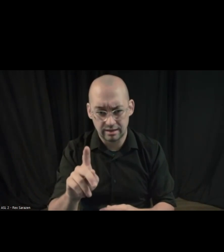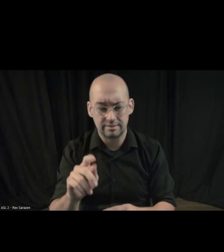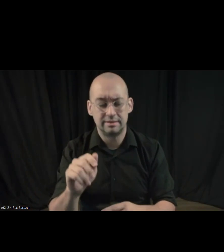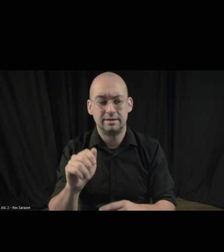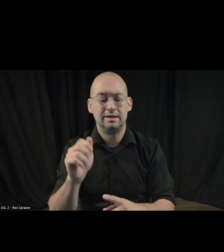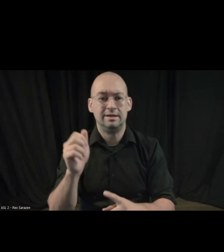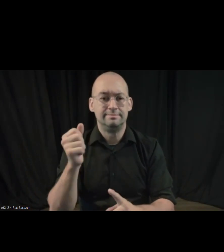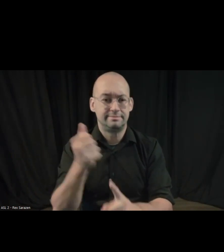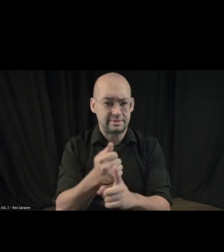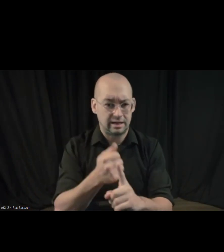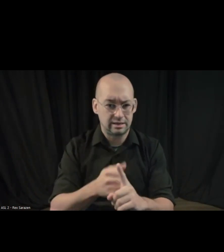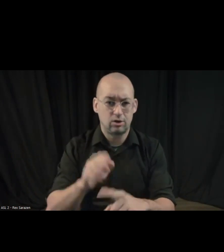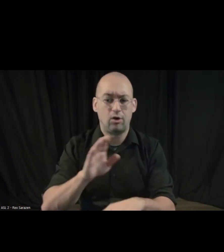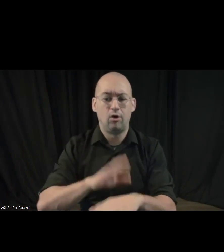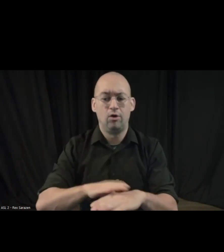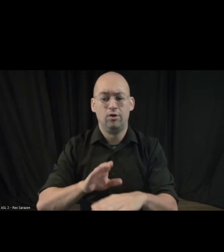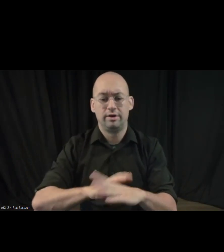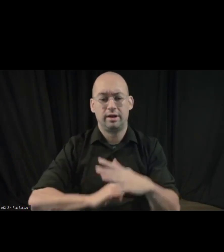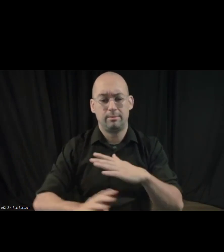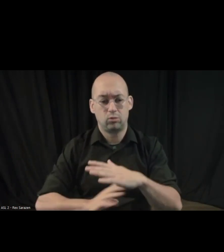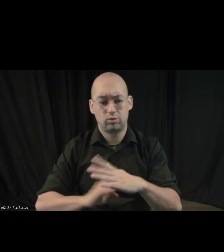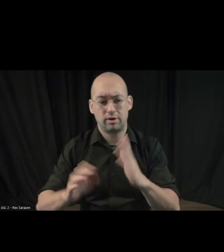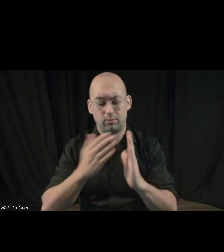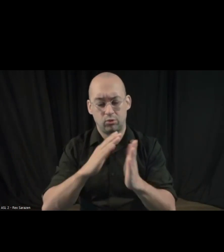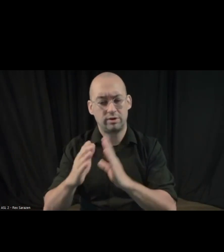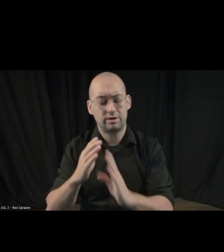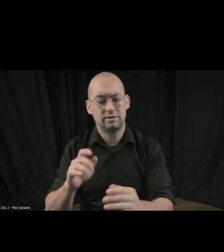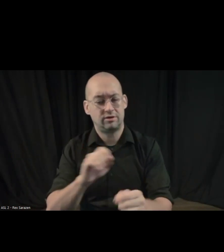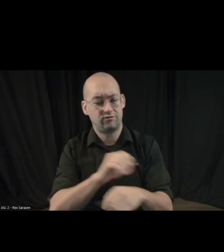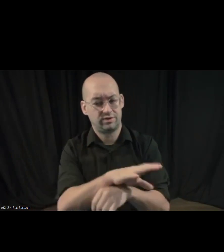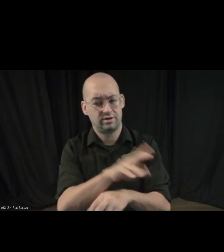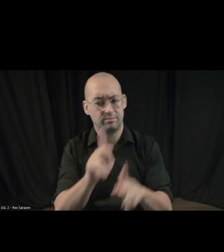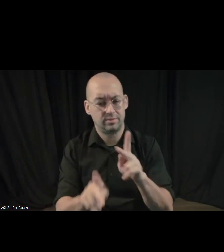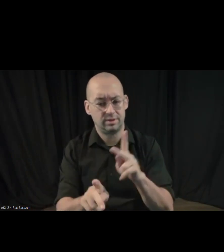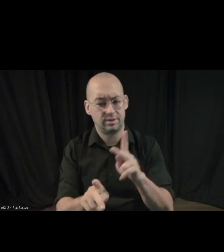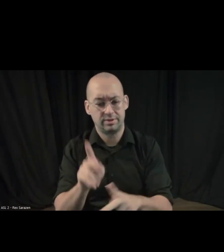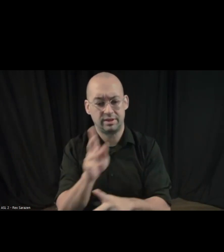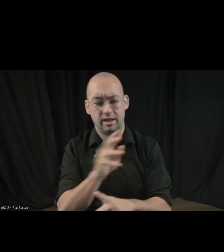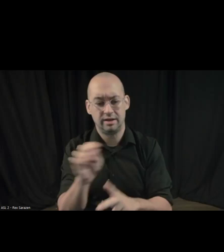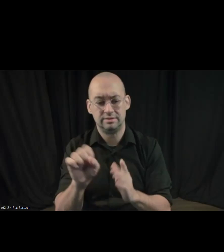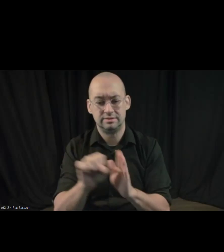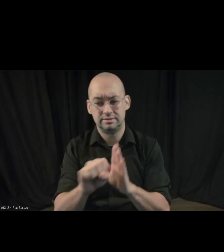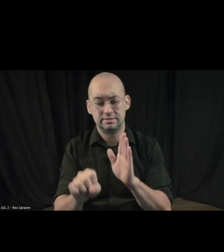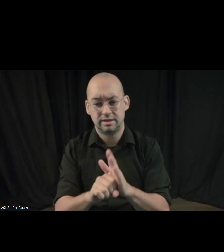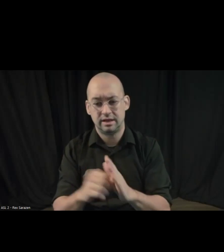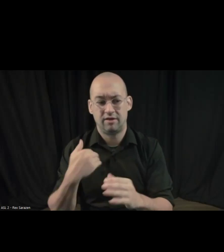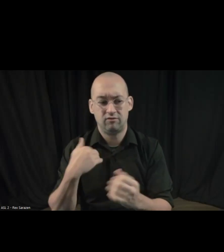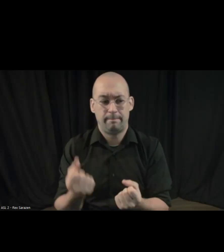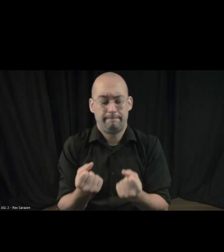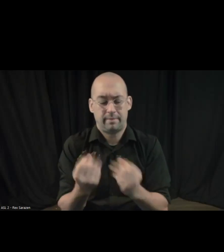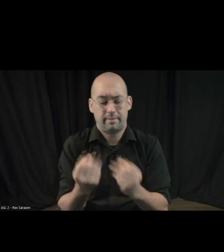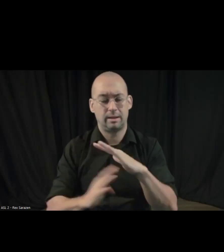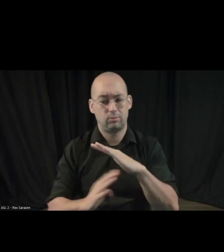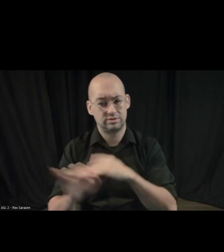effects throughout the country, but in particular in a state that has so many immigrants like California.